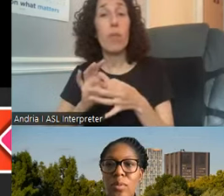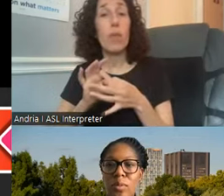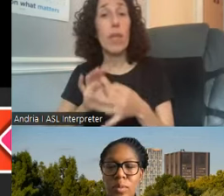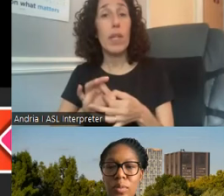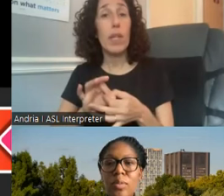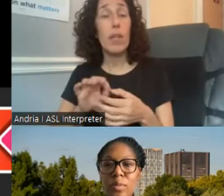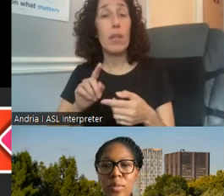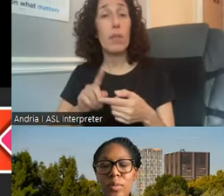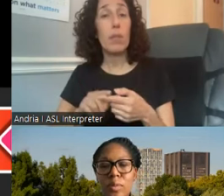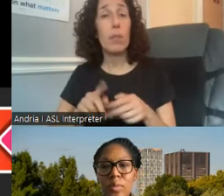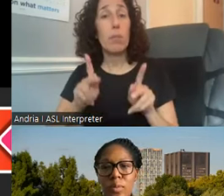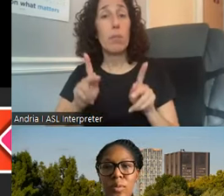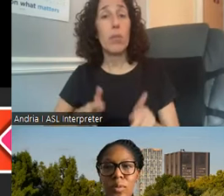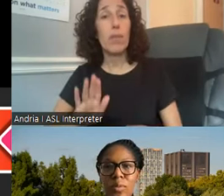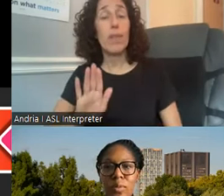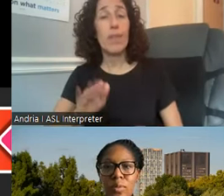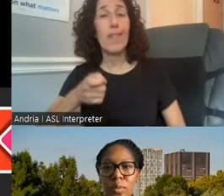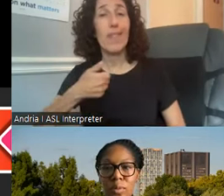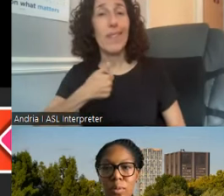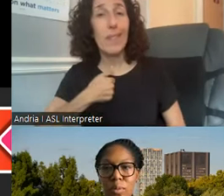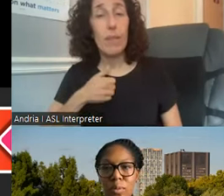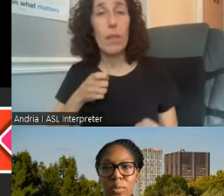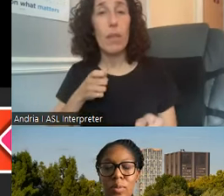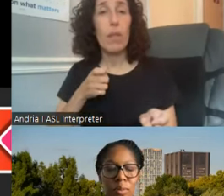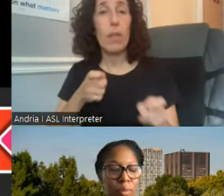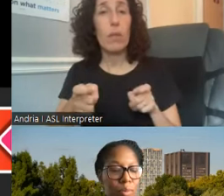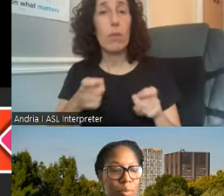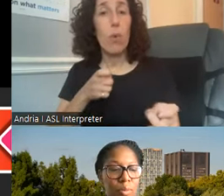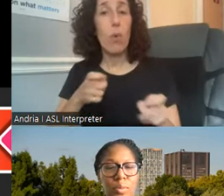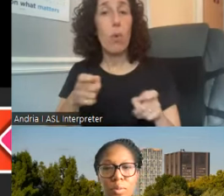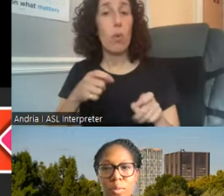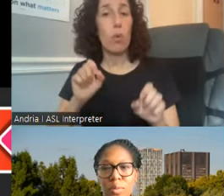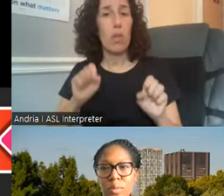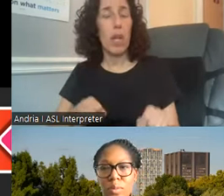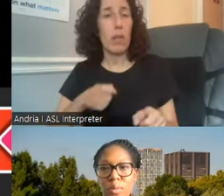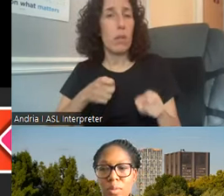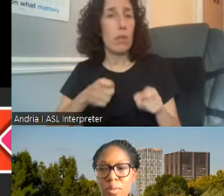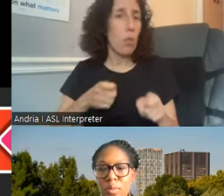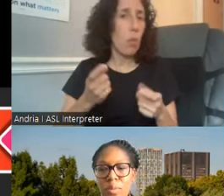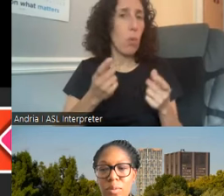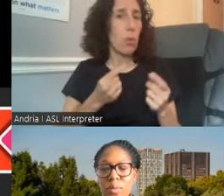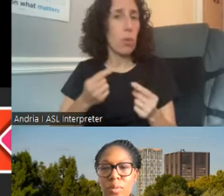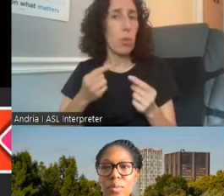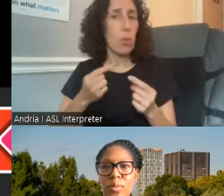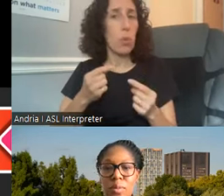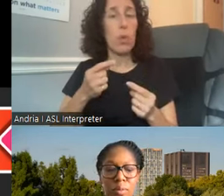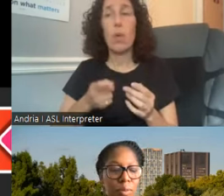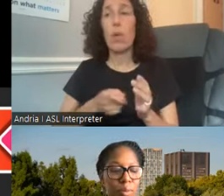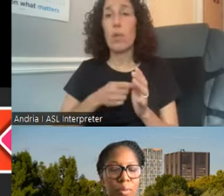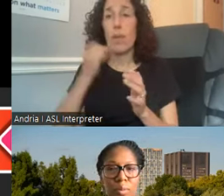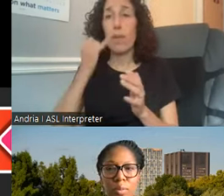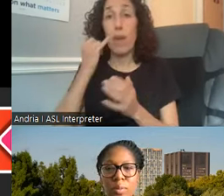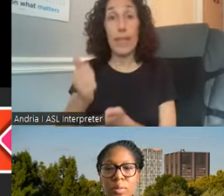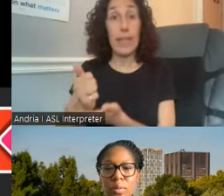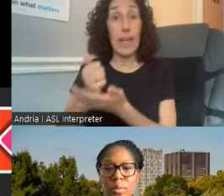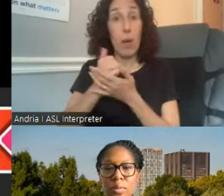in their lives, right? The help that they get or don't get, the things that are happening with them, for them, about